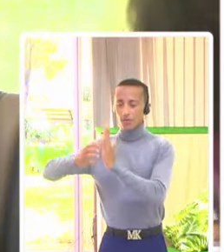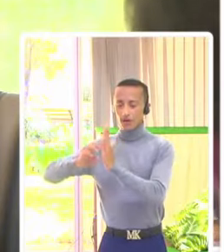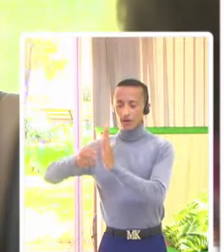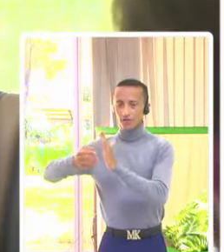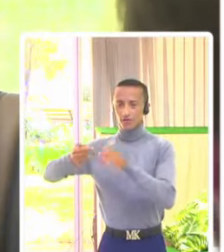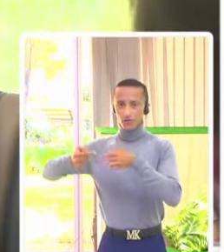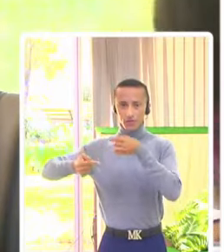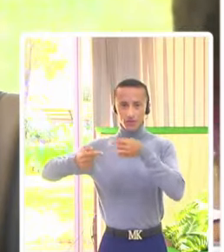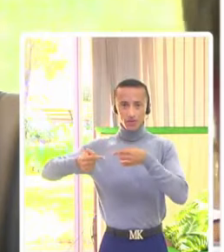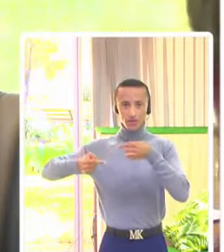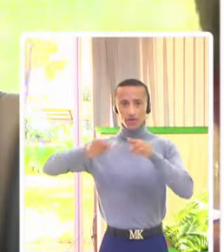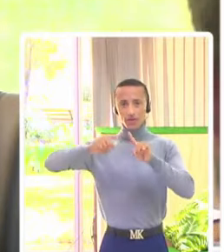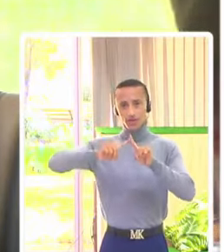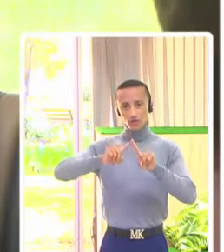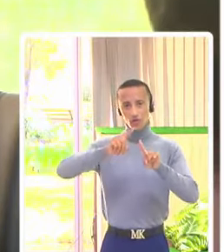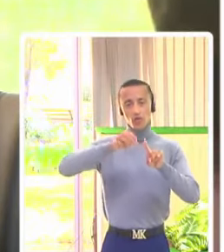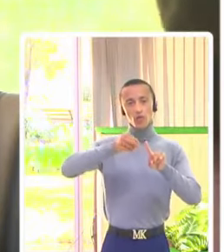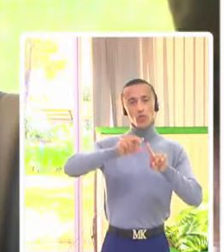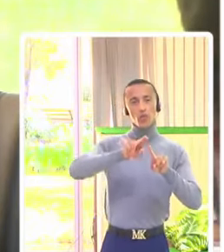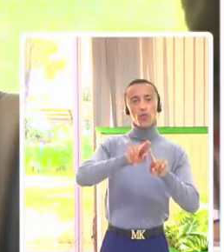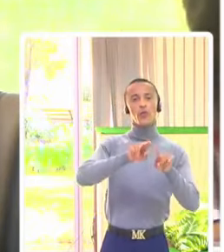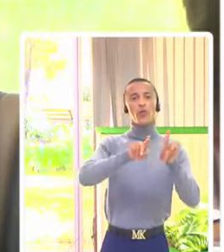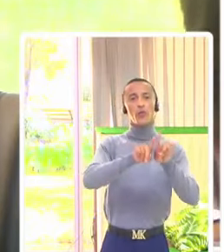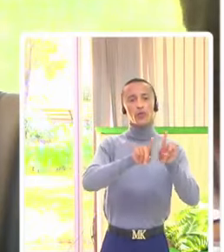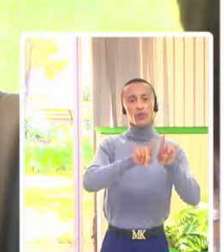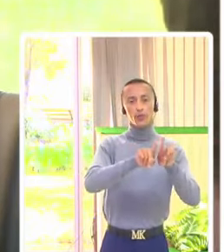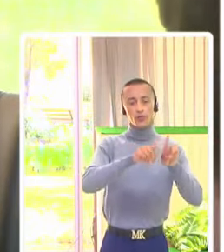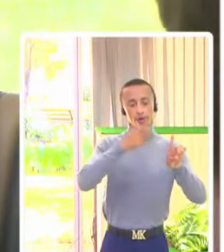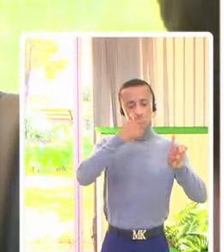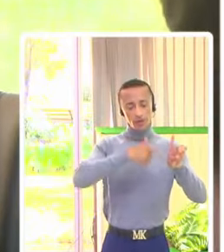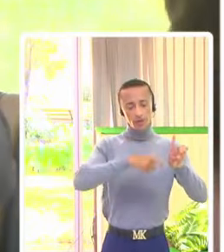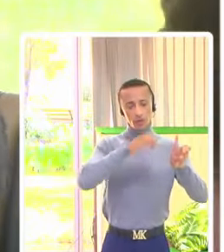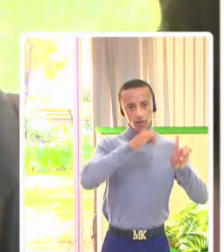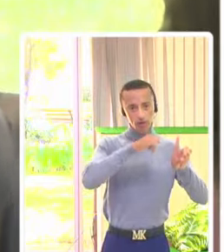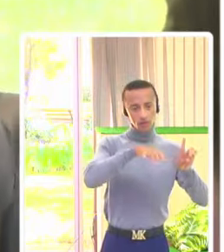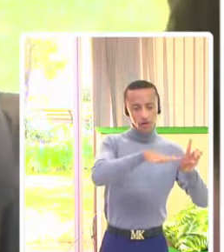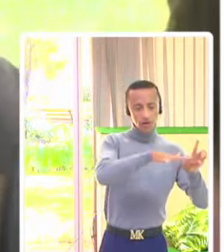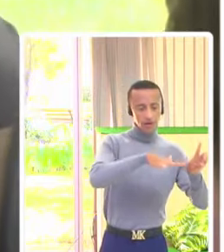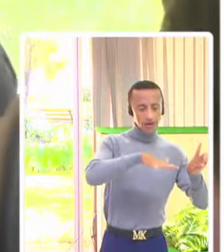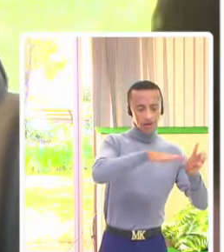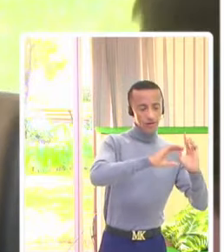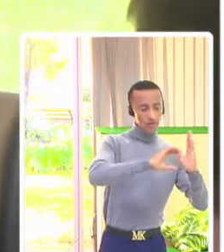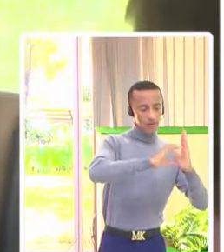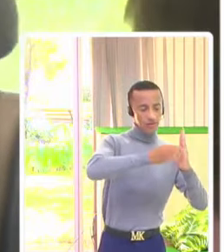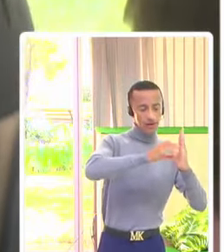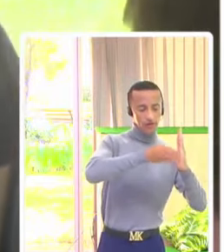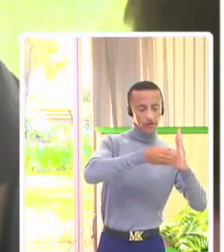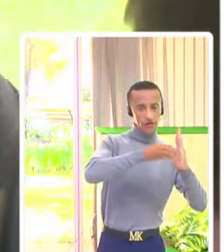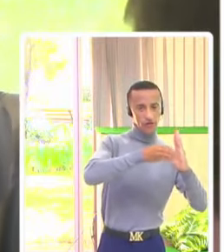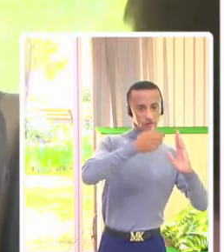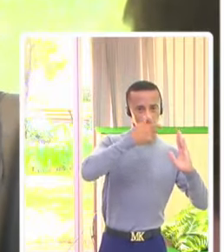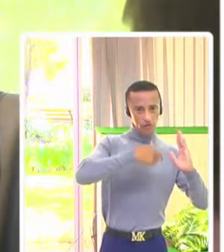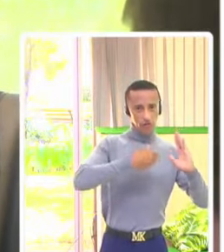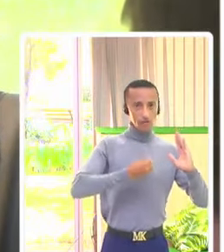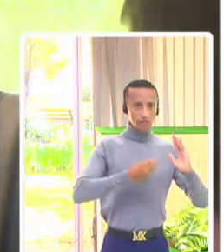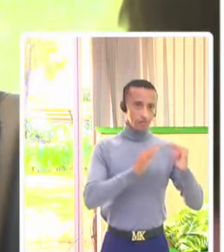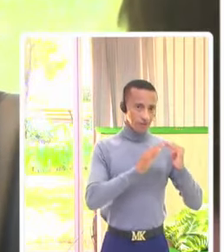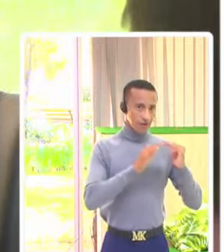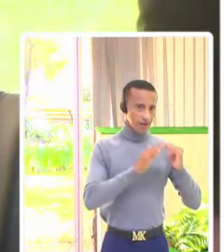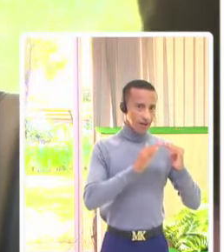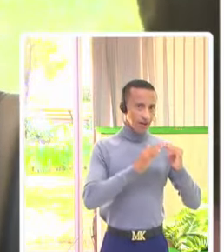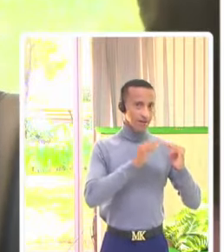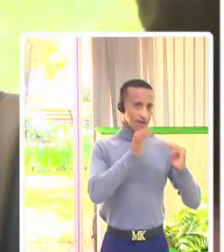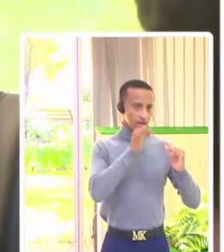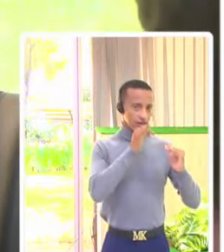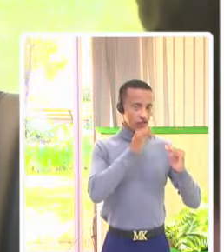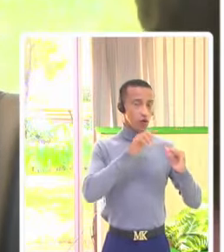level. In Delhi, where I was living, there was an anti-malaria, you know, efforts you can be made if you clean your neighborhood, and you would get